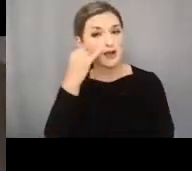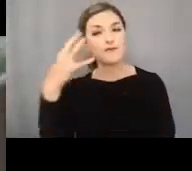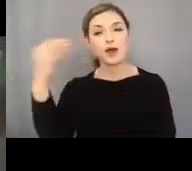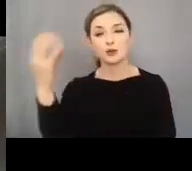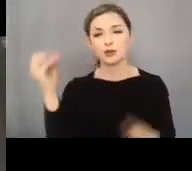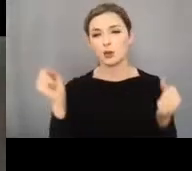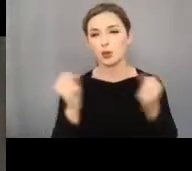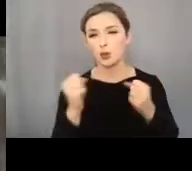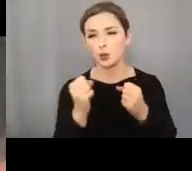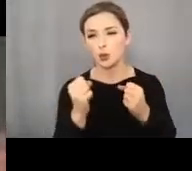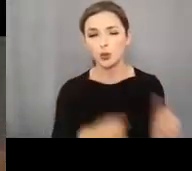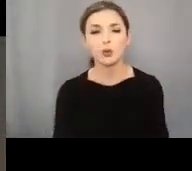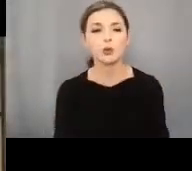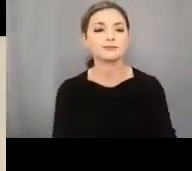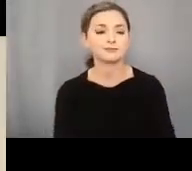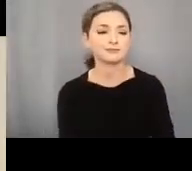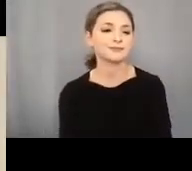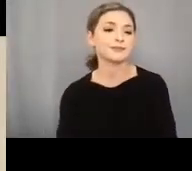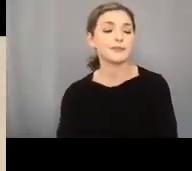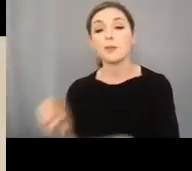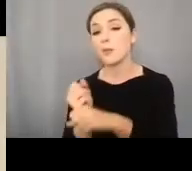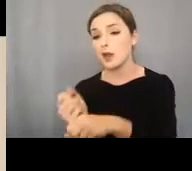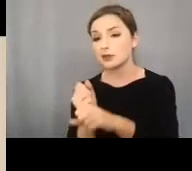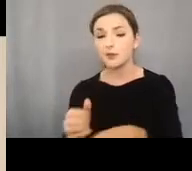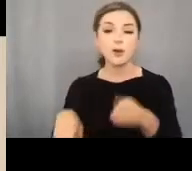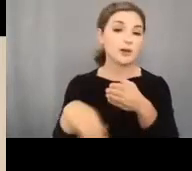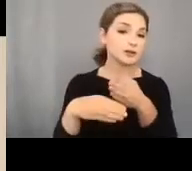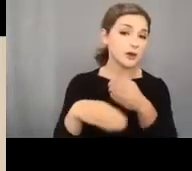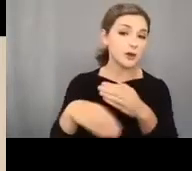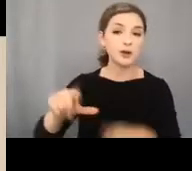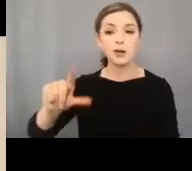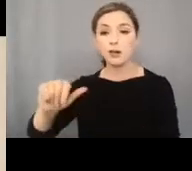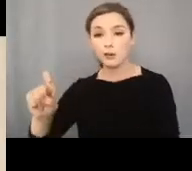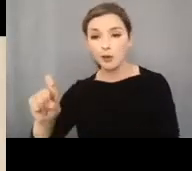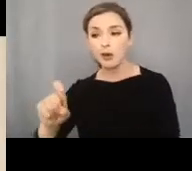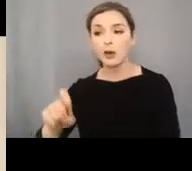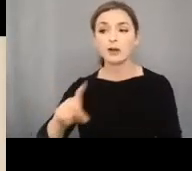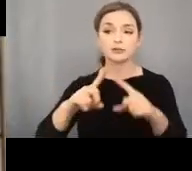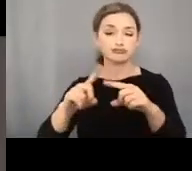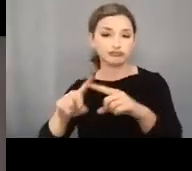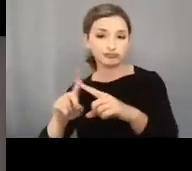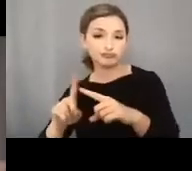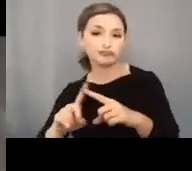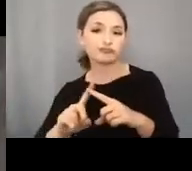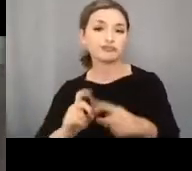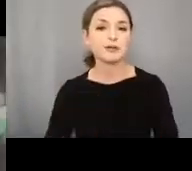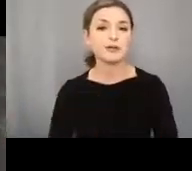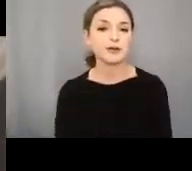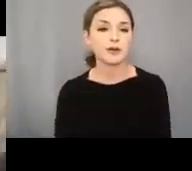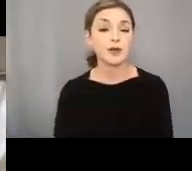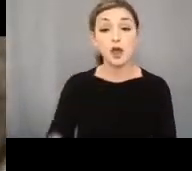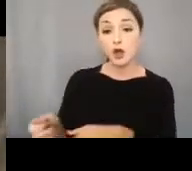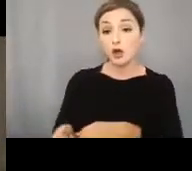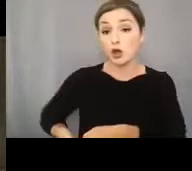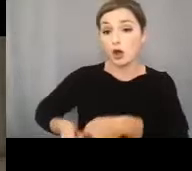and baseball and soccer and lacrosse will be in here. The other day, golf was practicing in here. No kidding. So